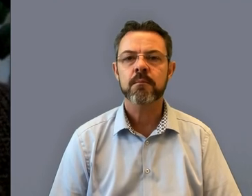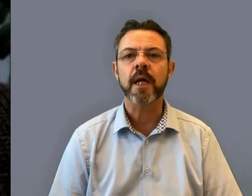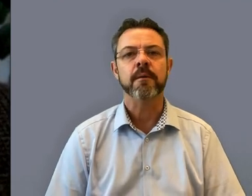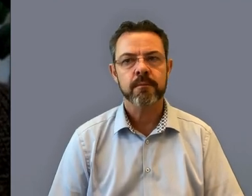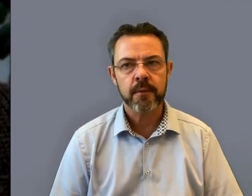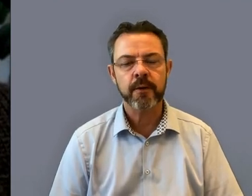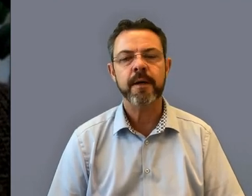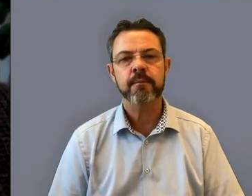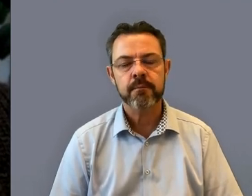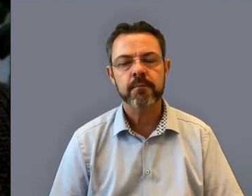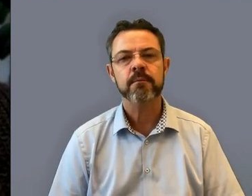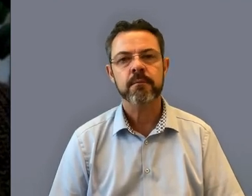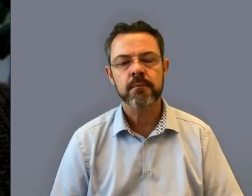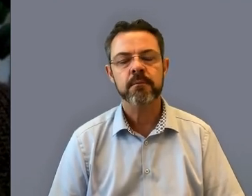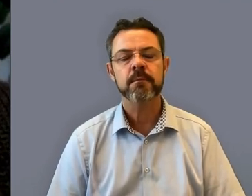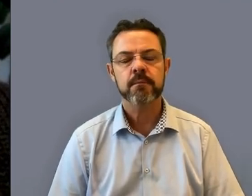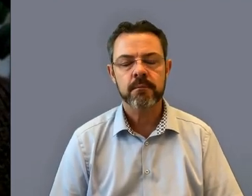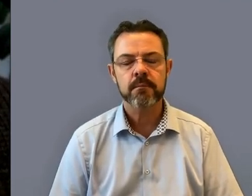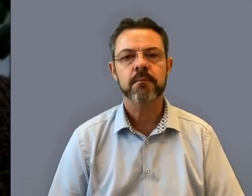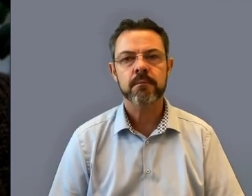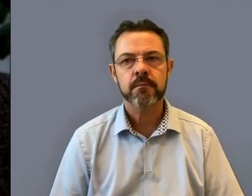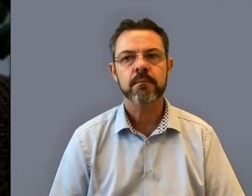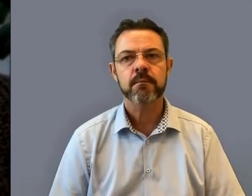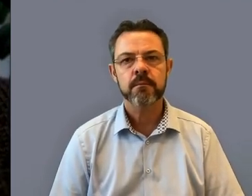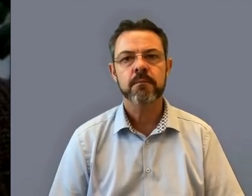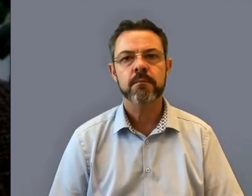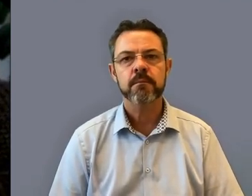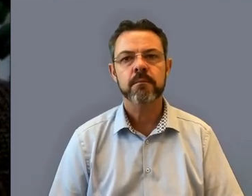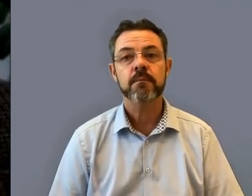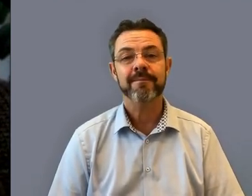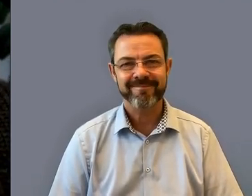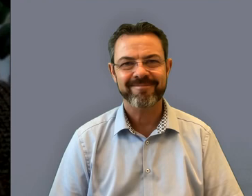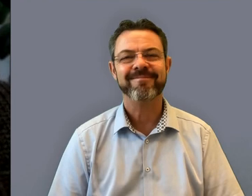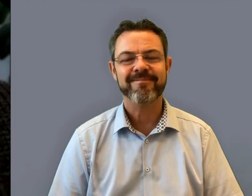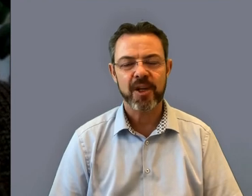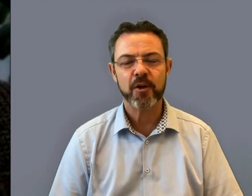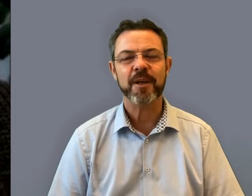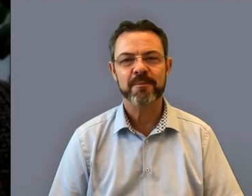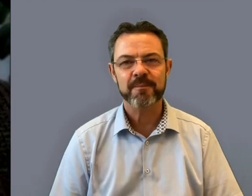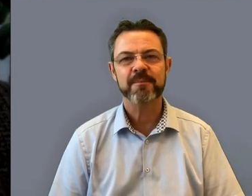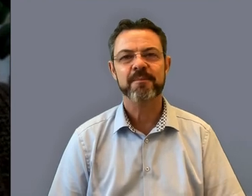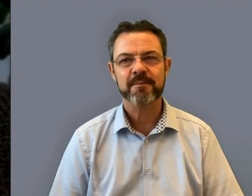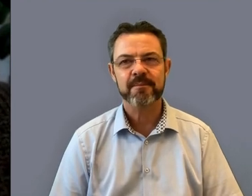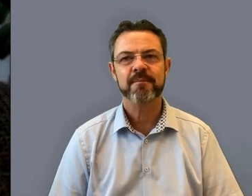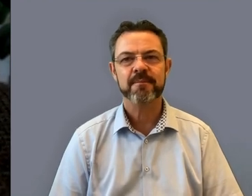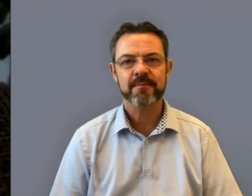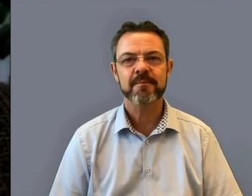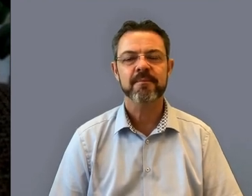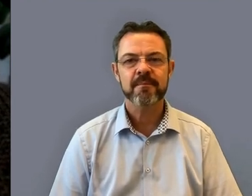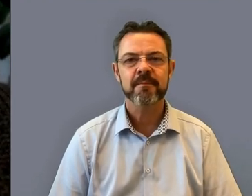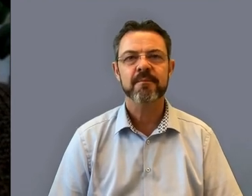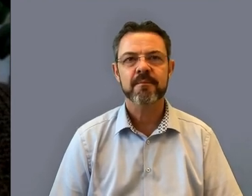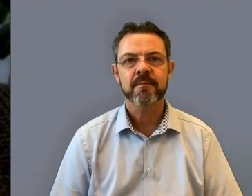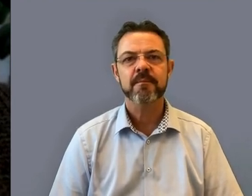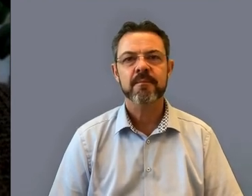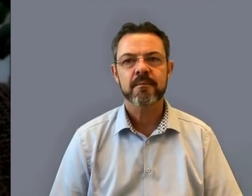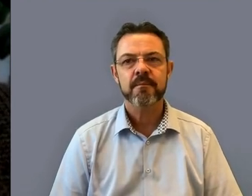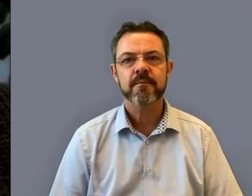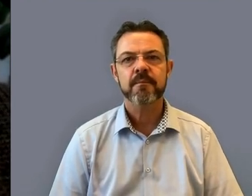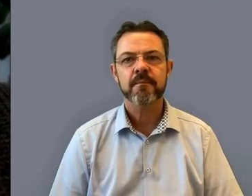anti-fragile because the solution has to change to exploit the new environment.